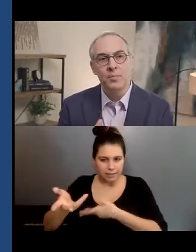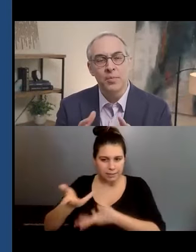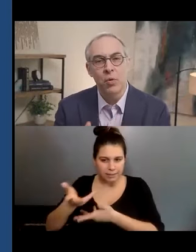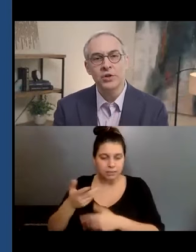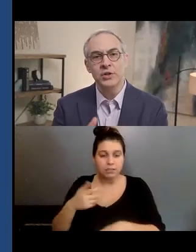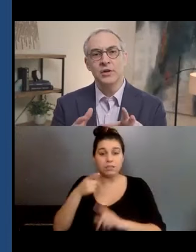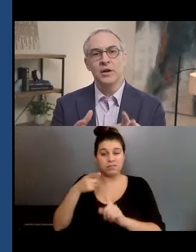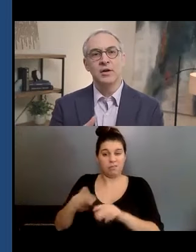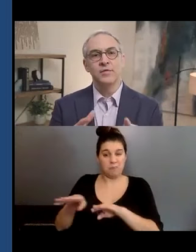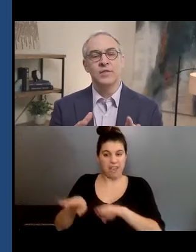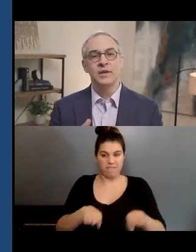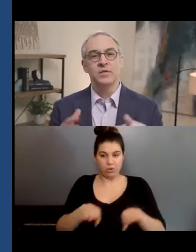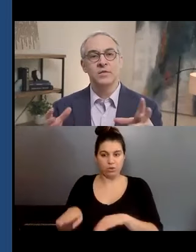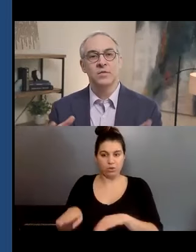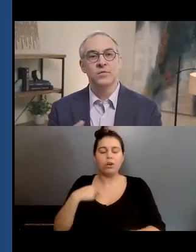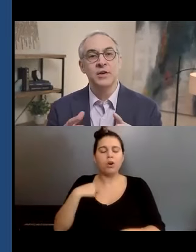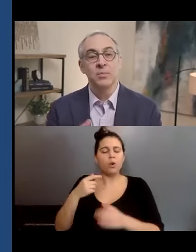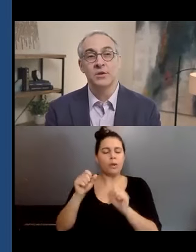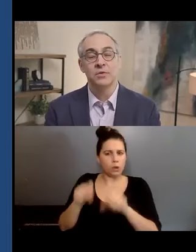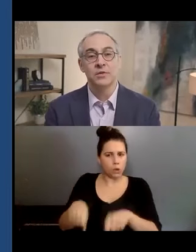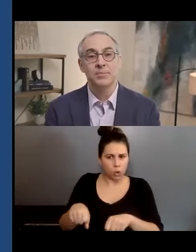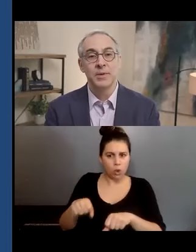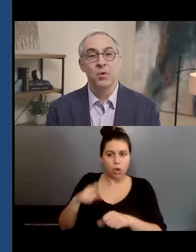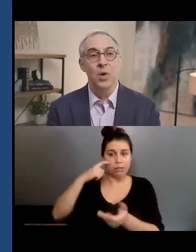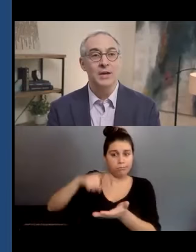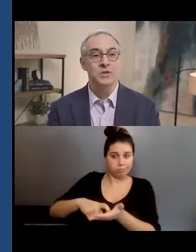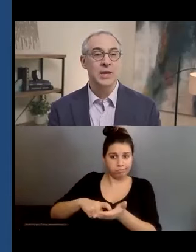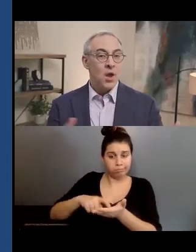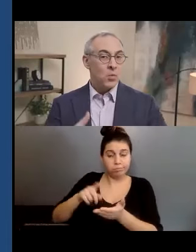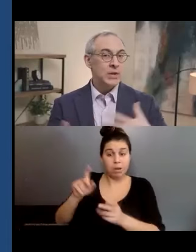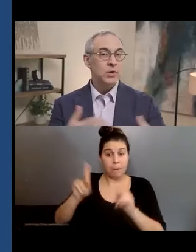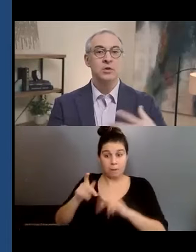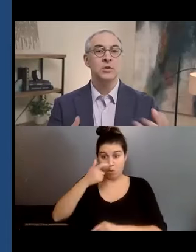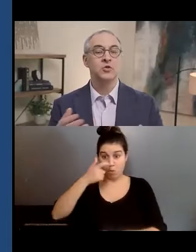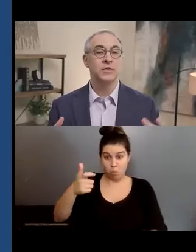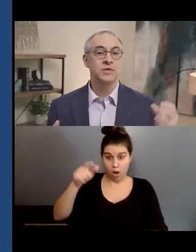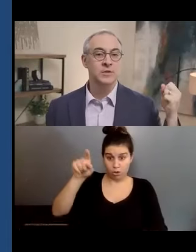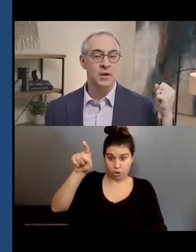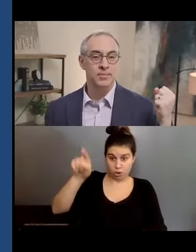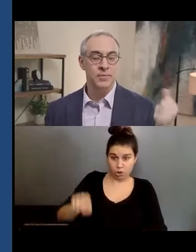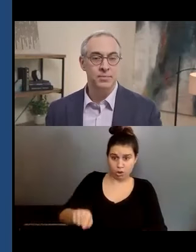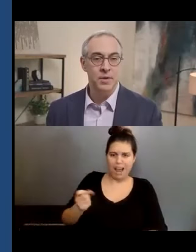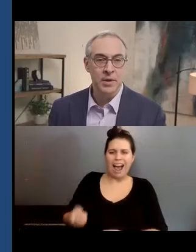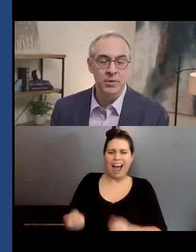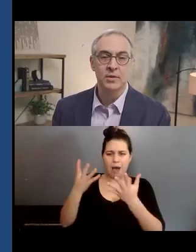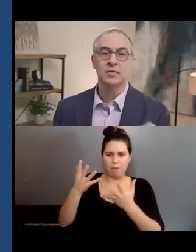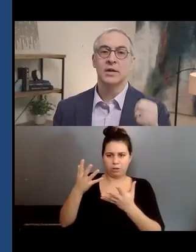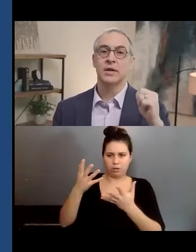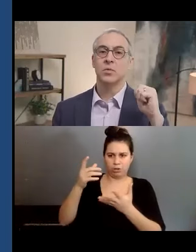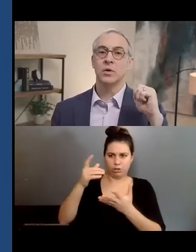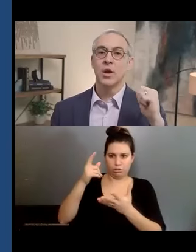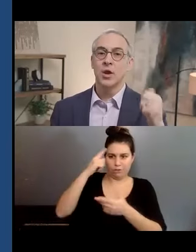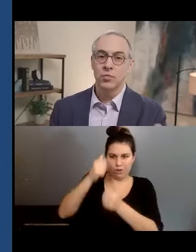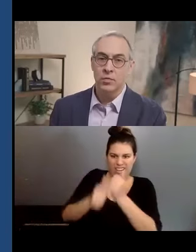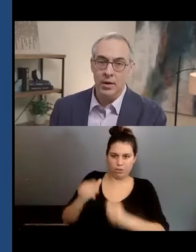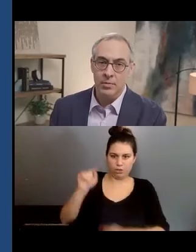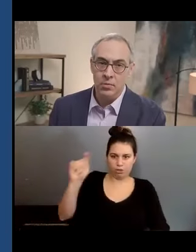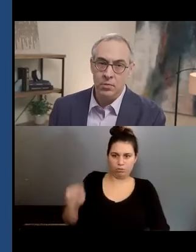the proportion of these video modules that people watched. We couldn't control. This was the people in this study